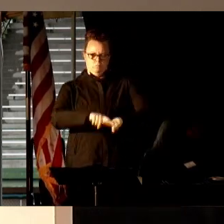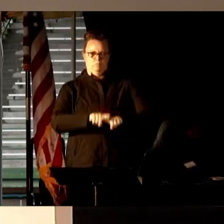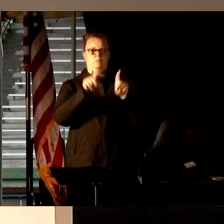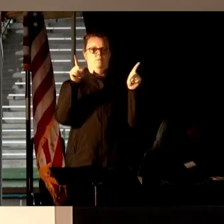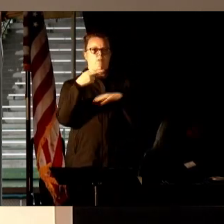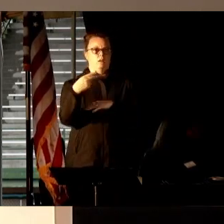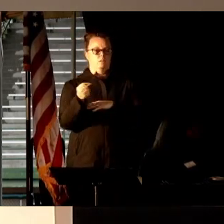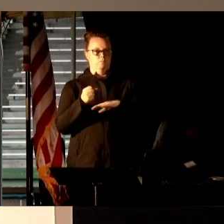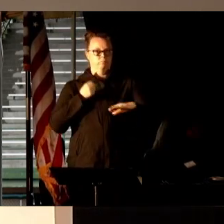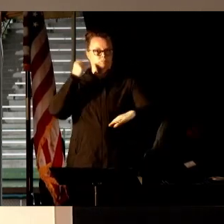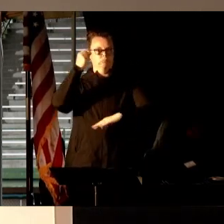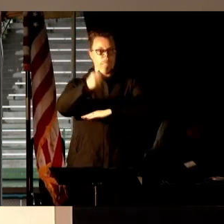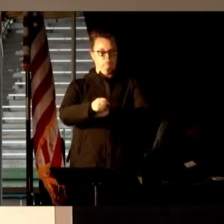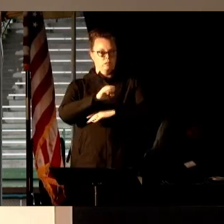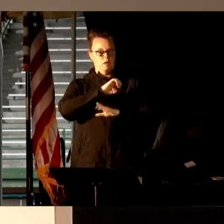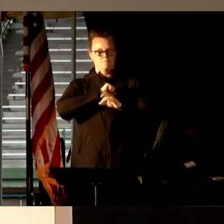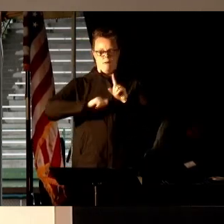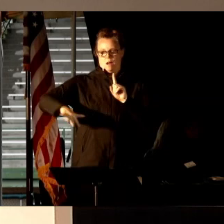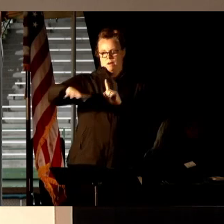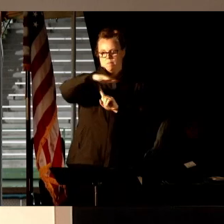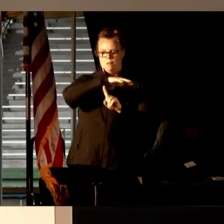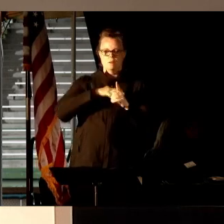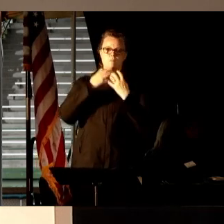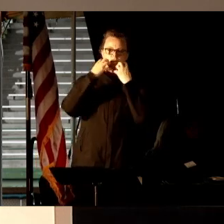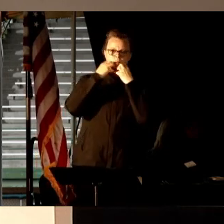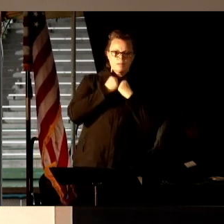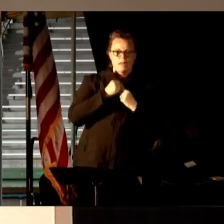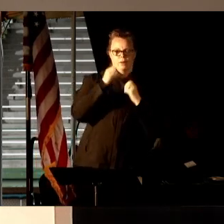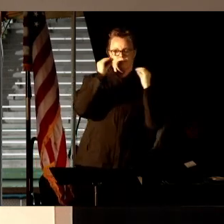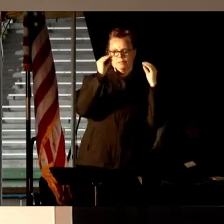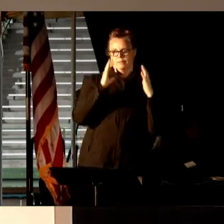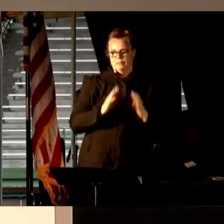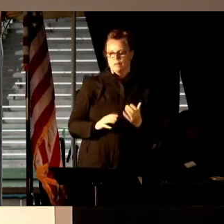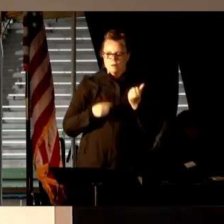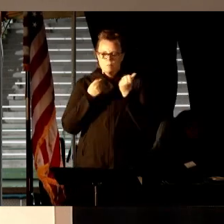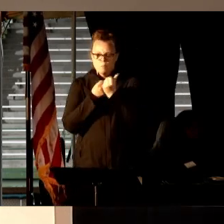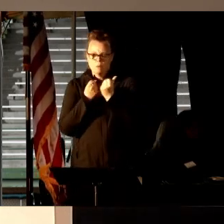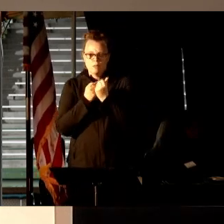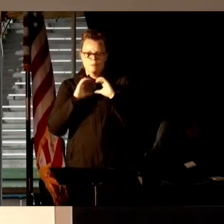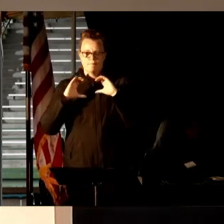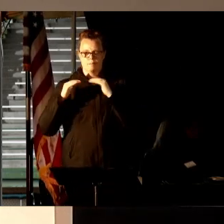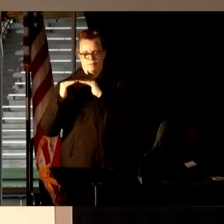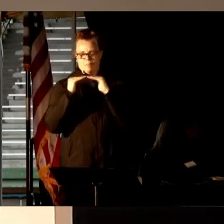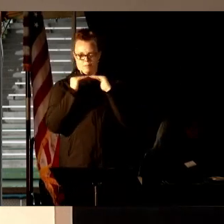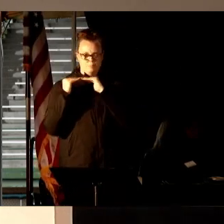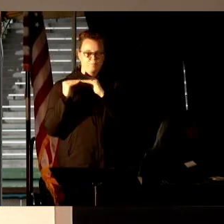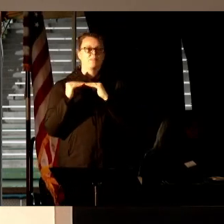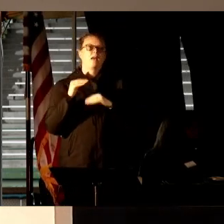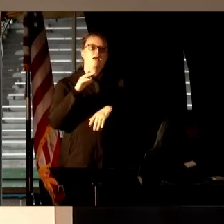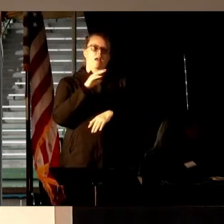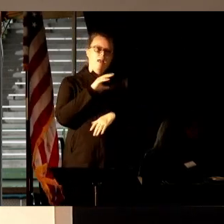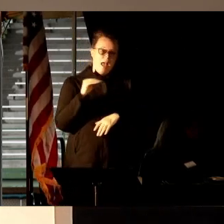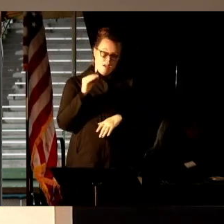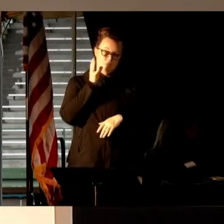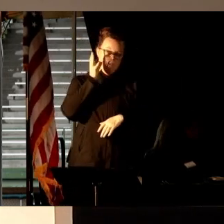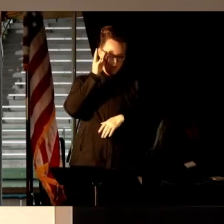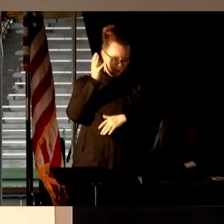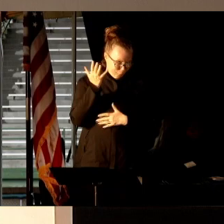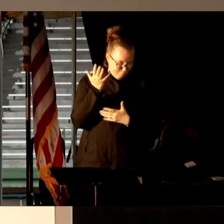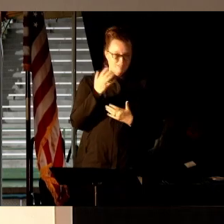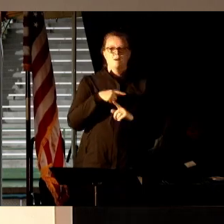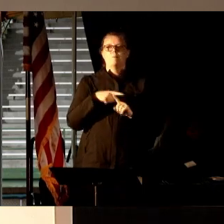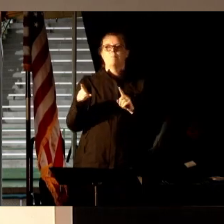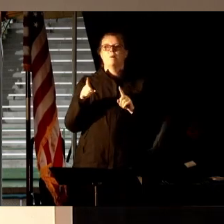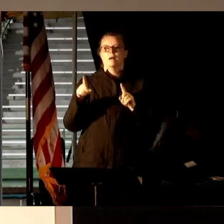an environment with caring teachers, supportive classmates, nursing mannequins that I swear I heard talking once, and a balcony that